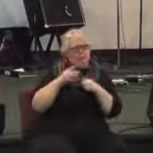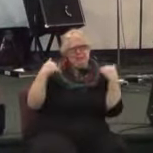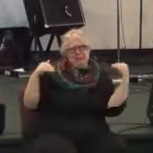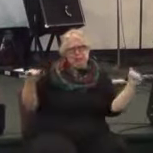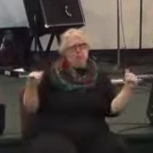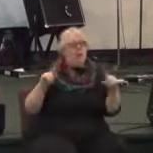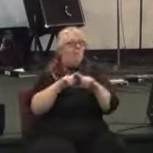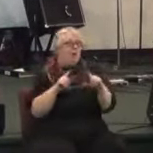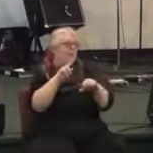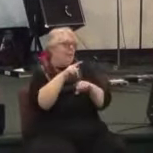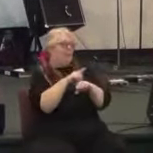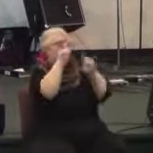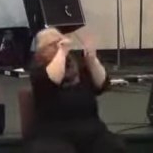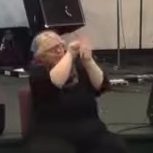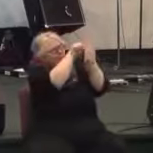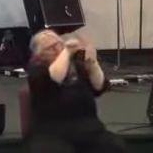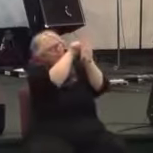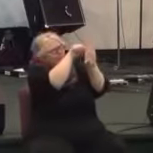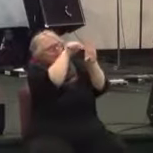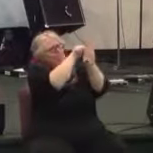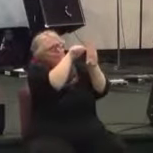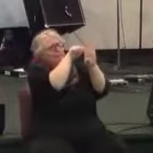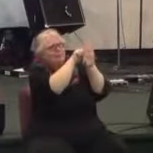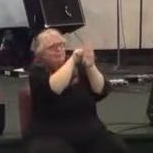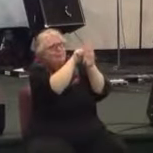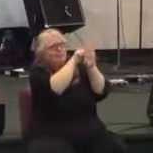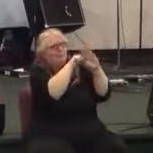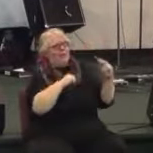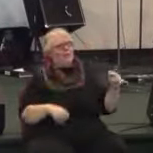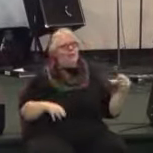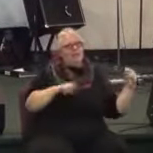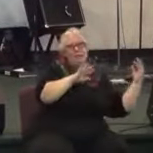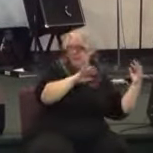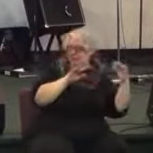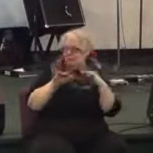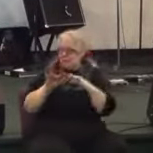kept on knocking, and when they opened the door and saw him, they were